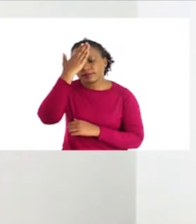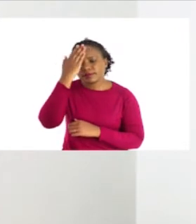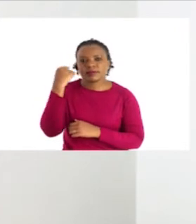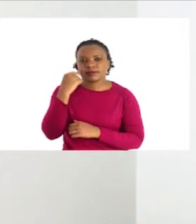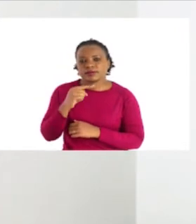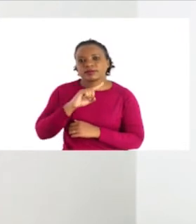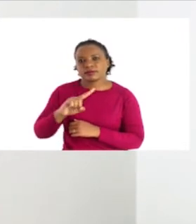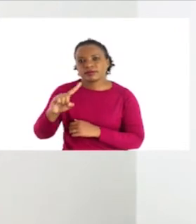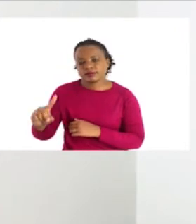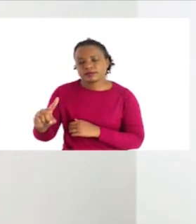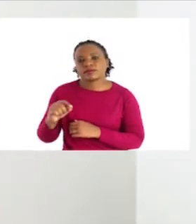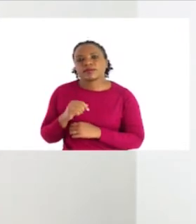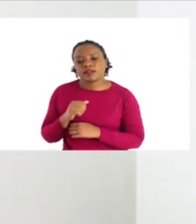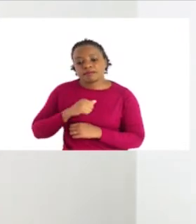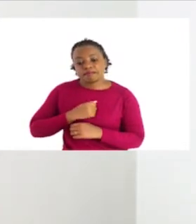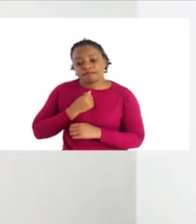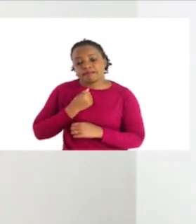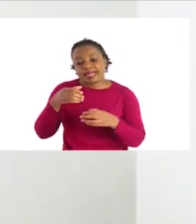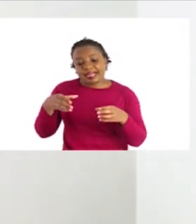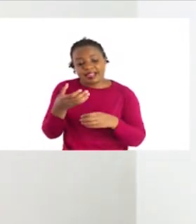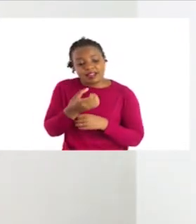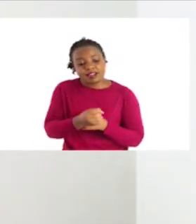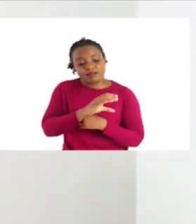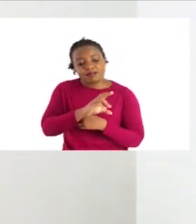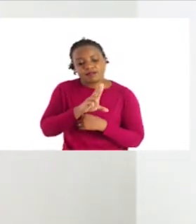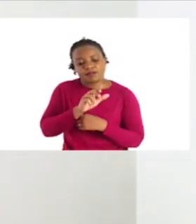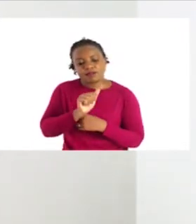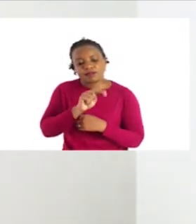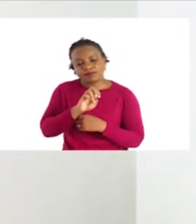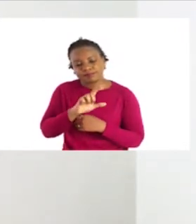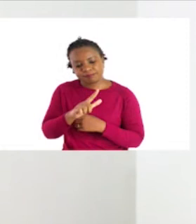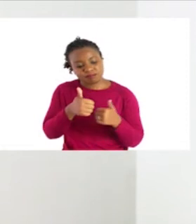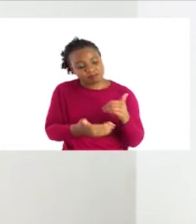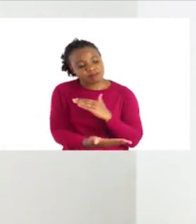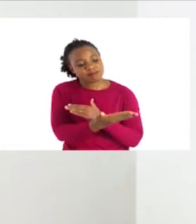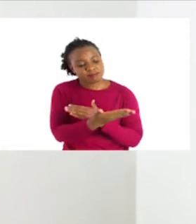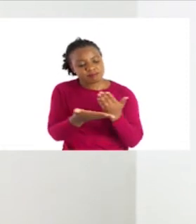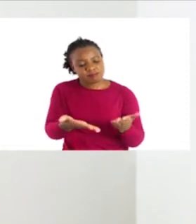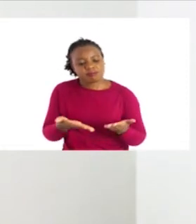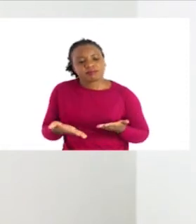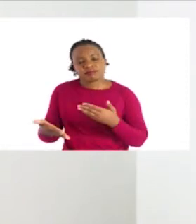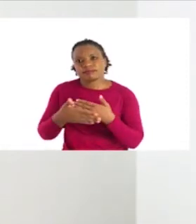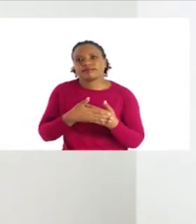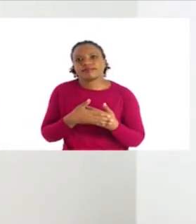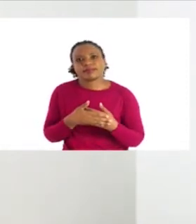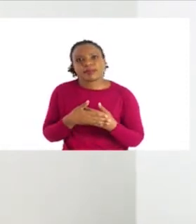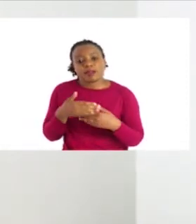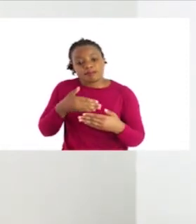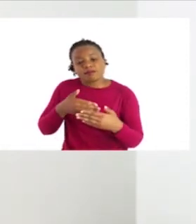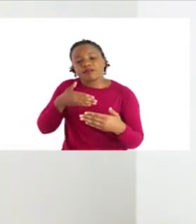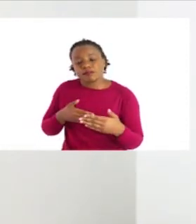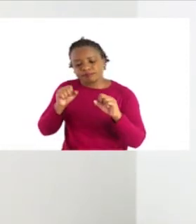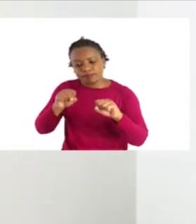today. In my class today, I have Chanel. Good morning, Chanel, and welcome back. But before we